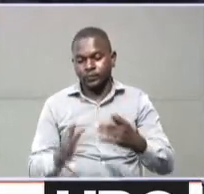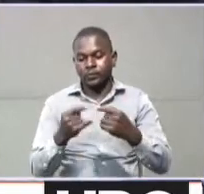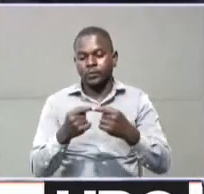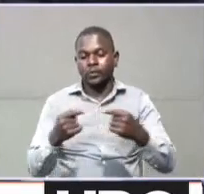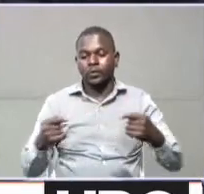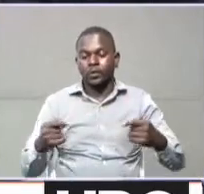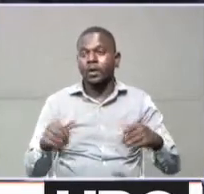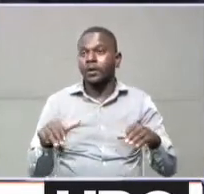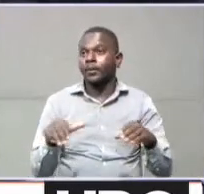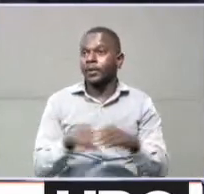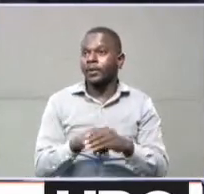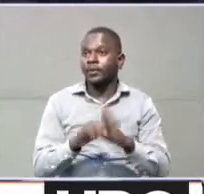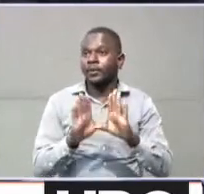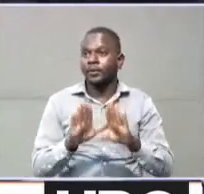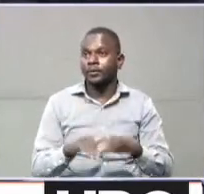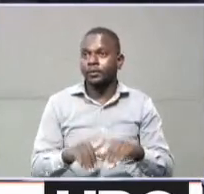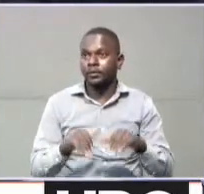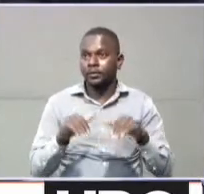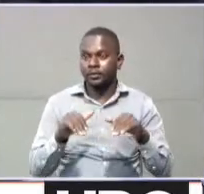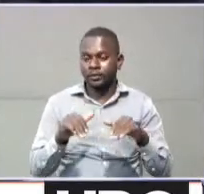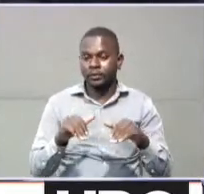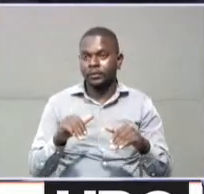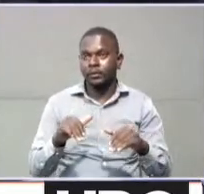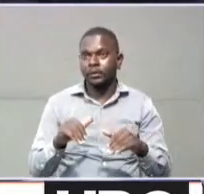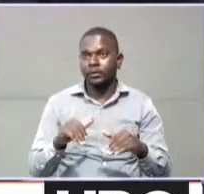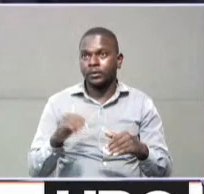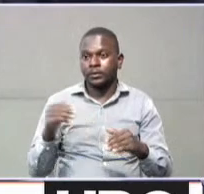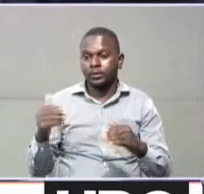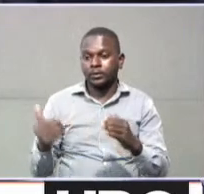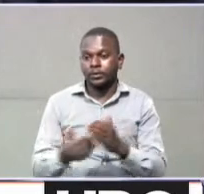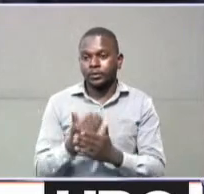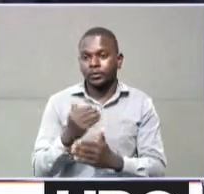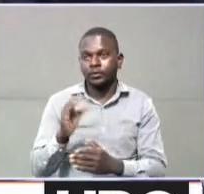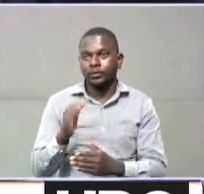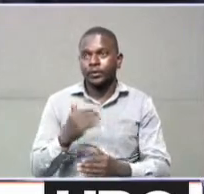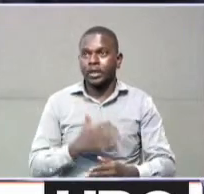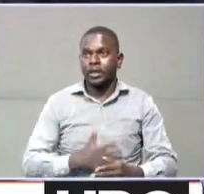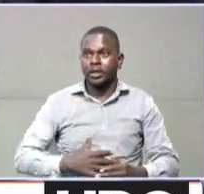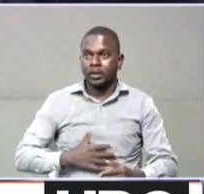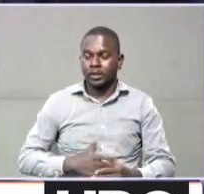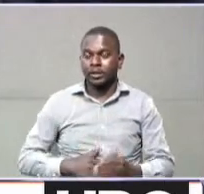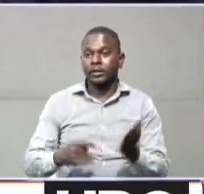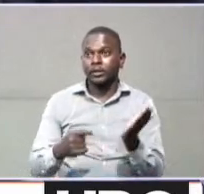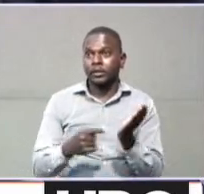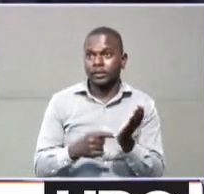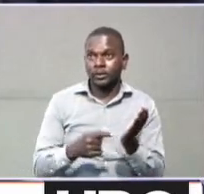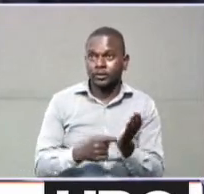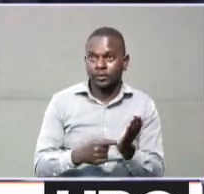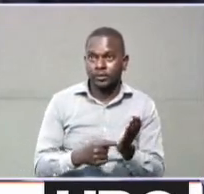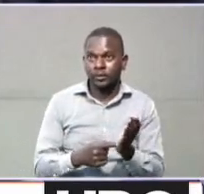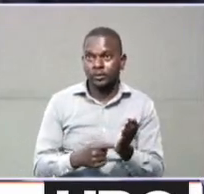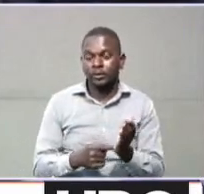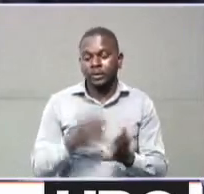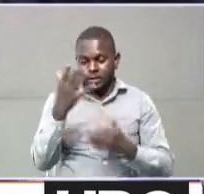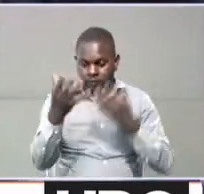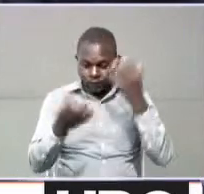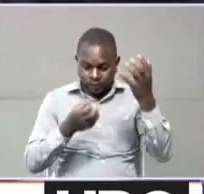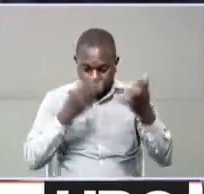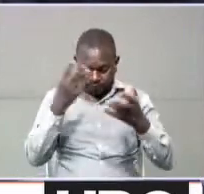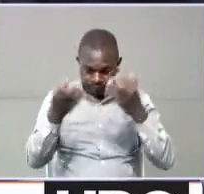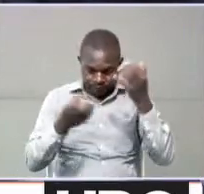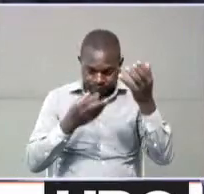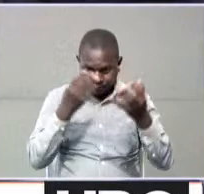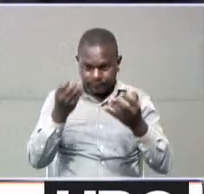members to the new standing committee of science technology and innovation